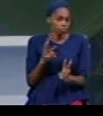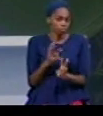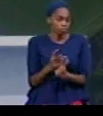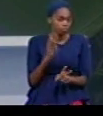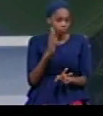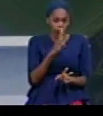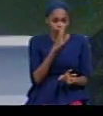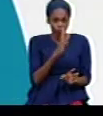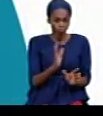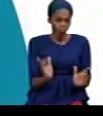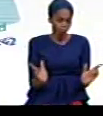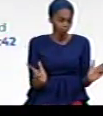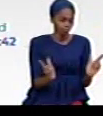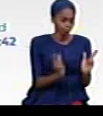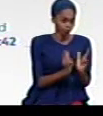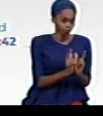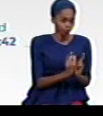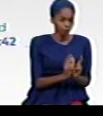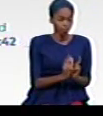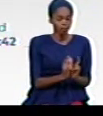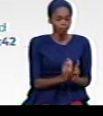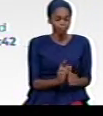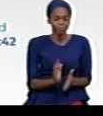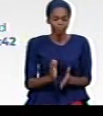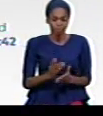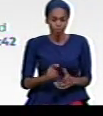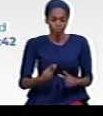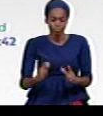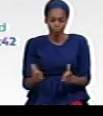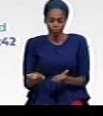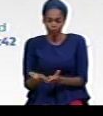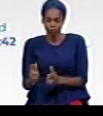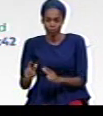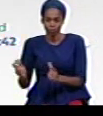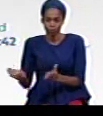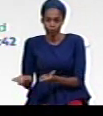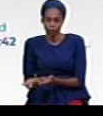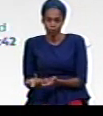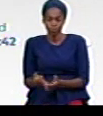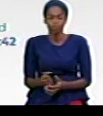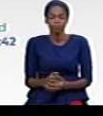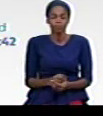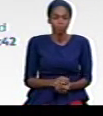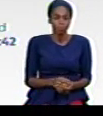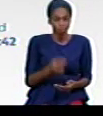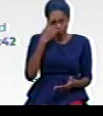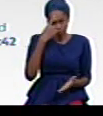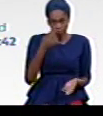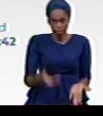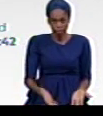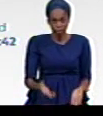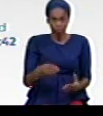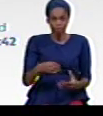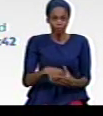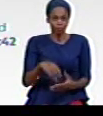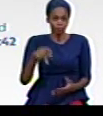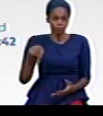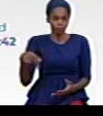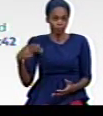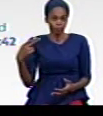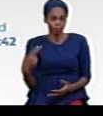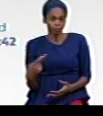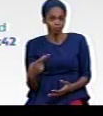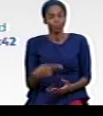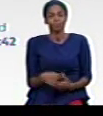the designated location. For this Alpha location, we are meeting